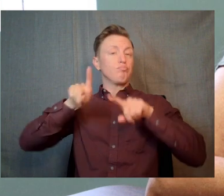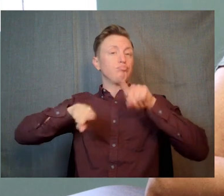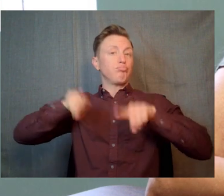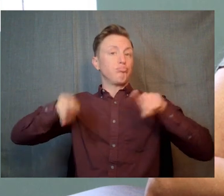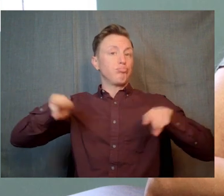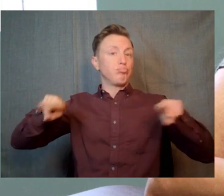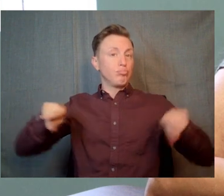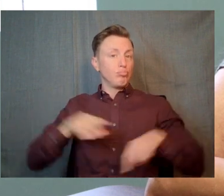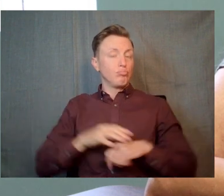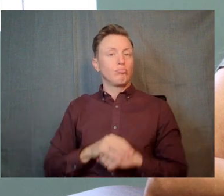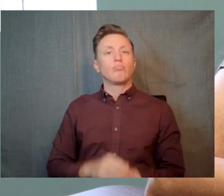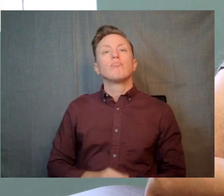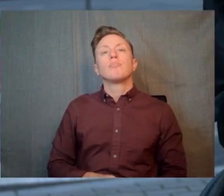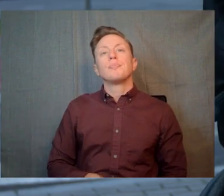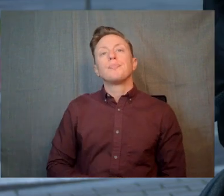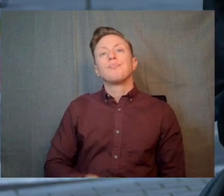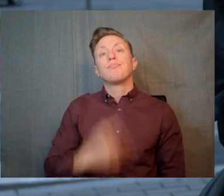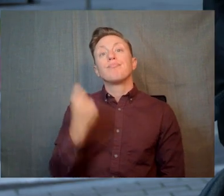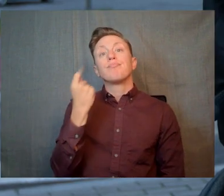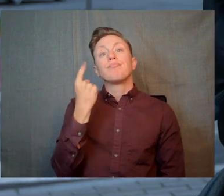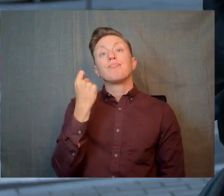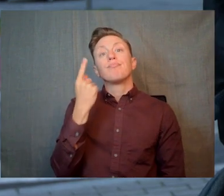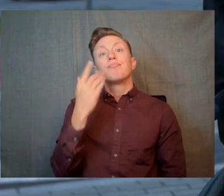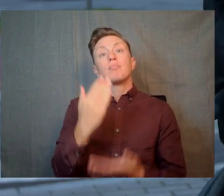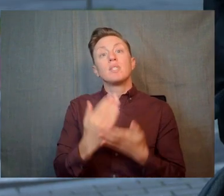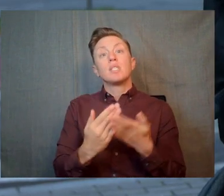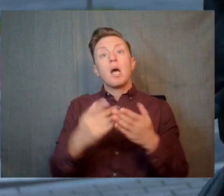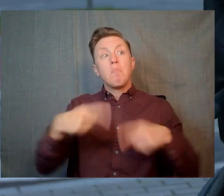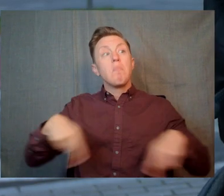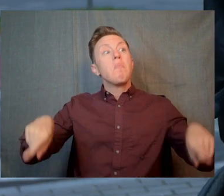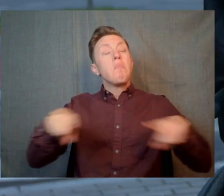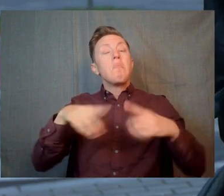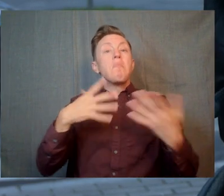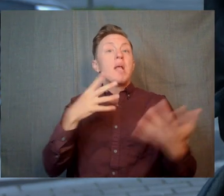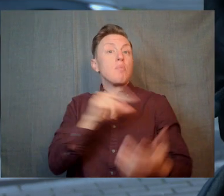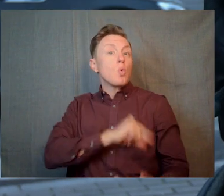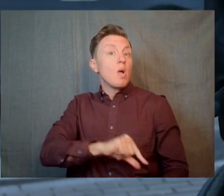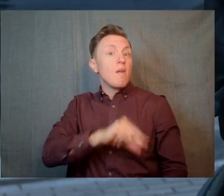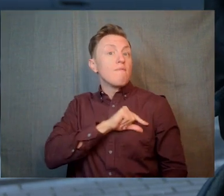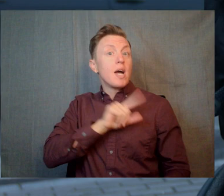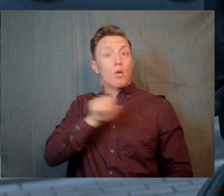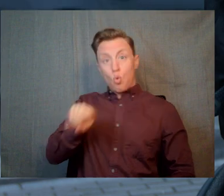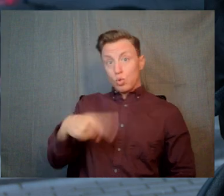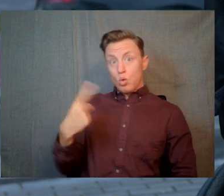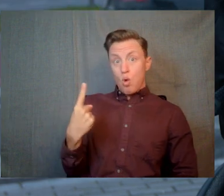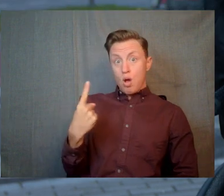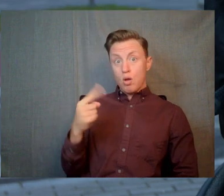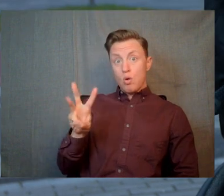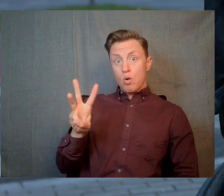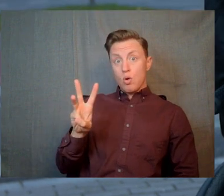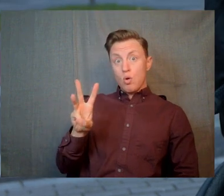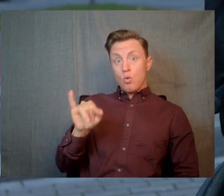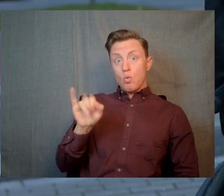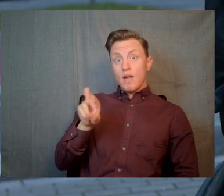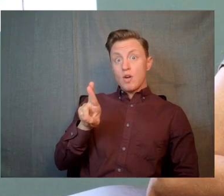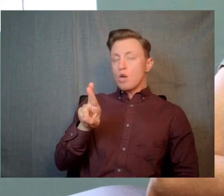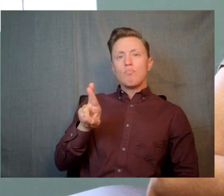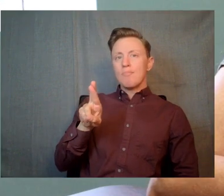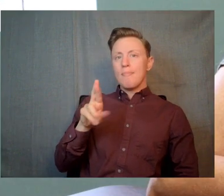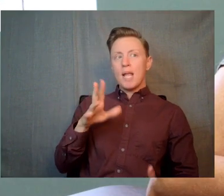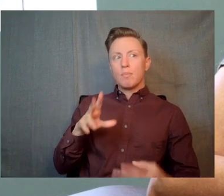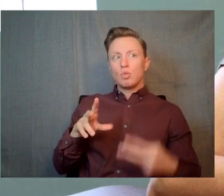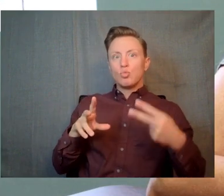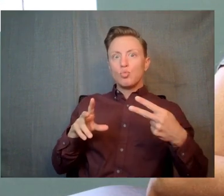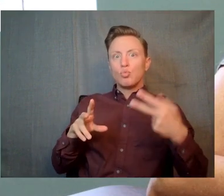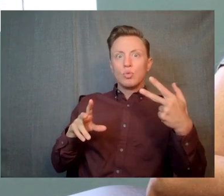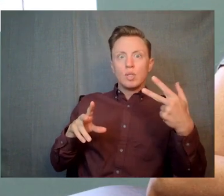in some waivers. Some people are eligible for more than one waiver and